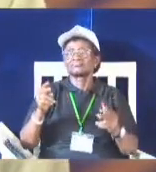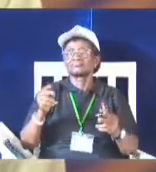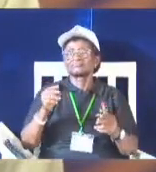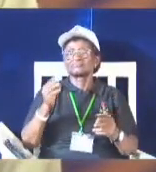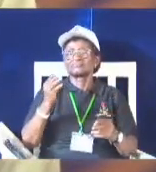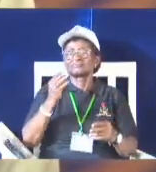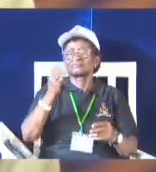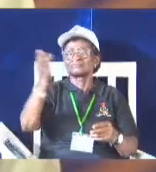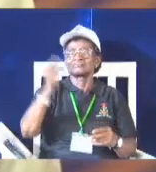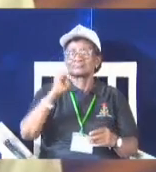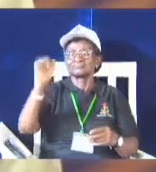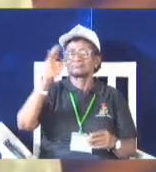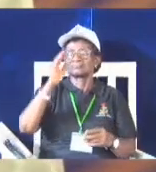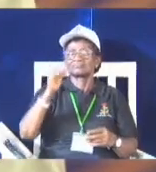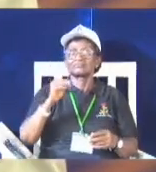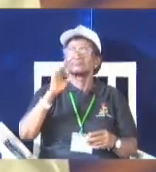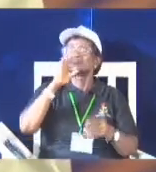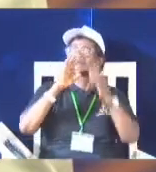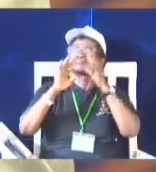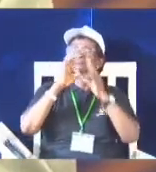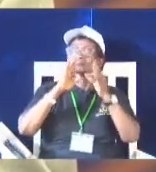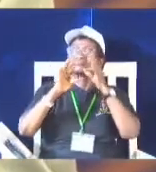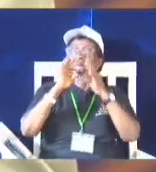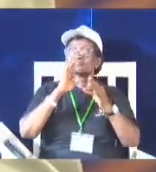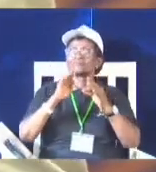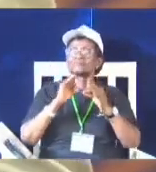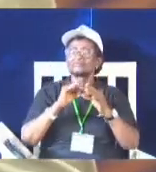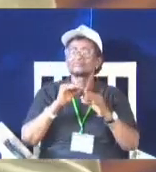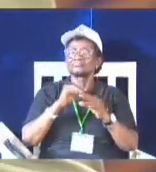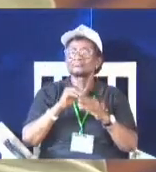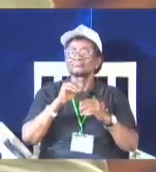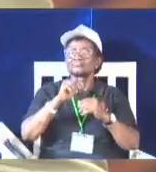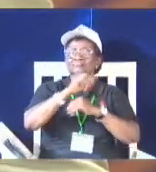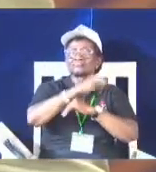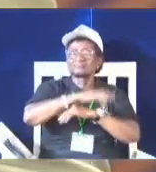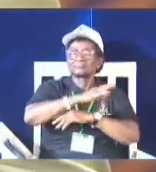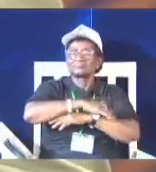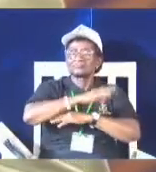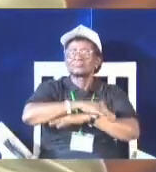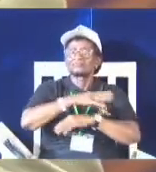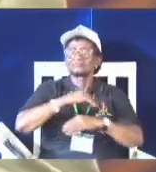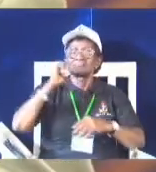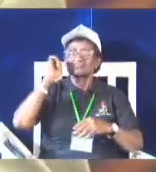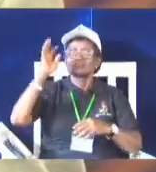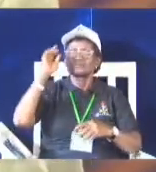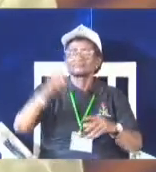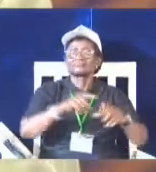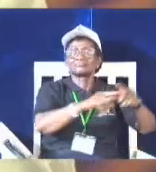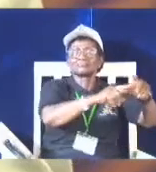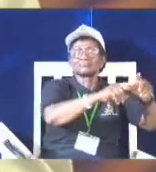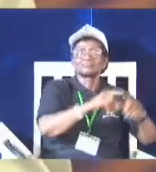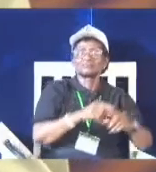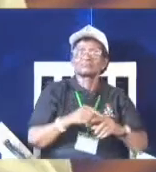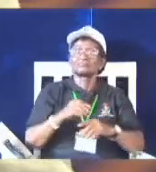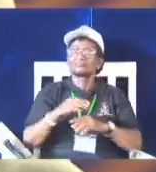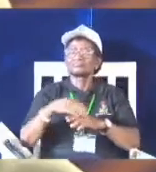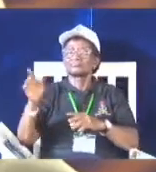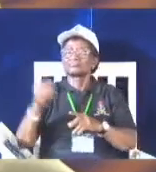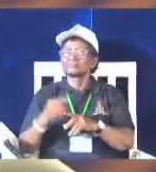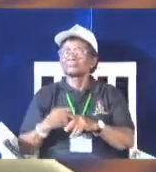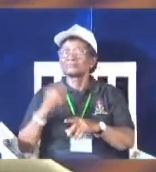devil, and he will flee from you.